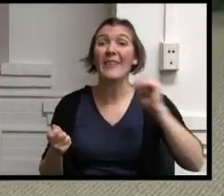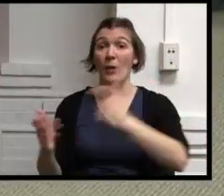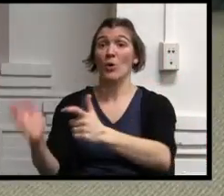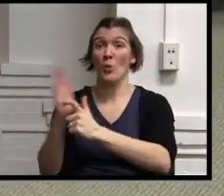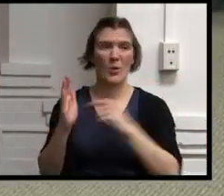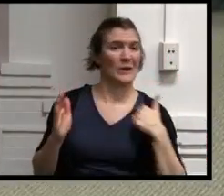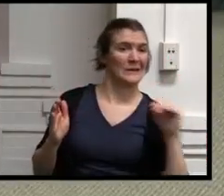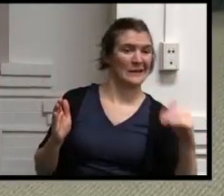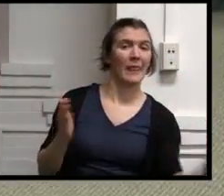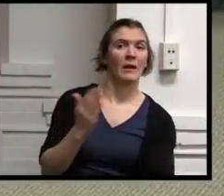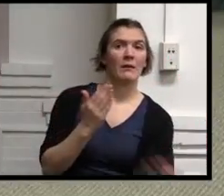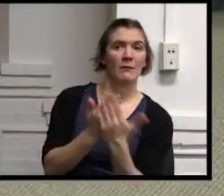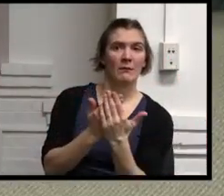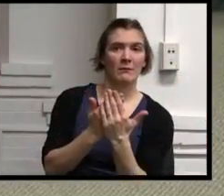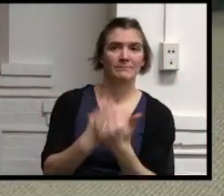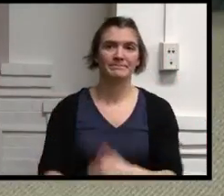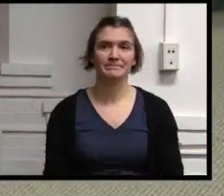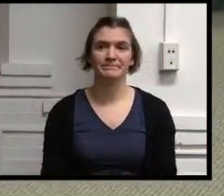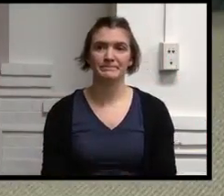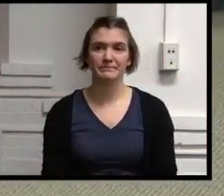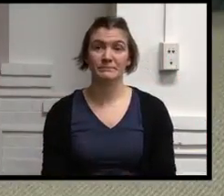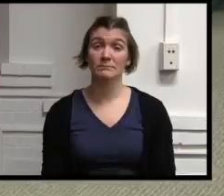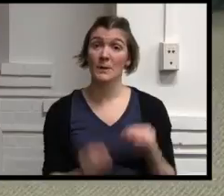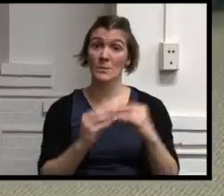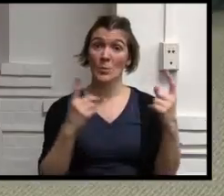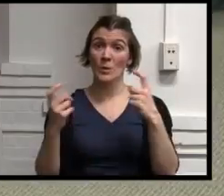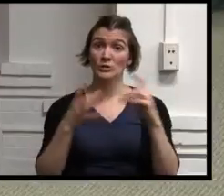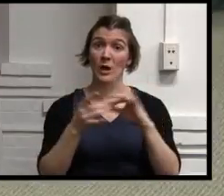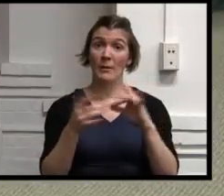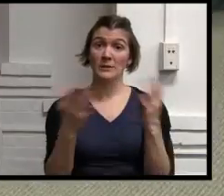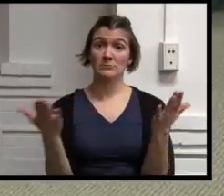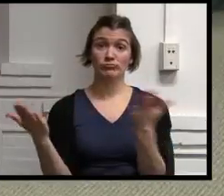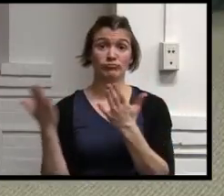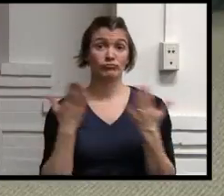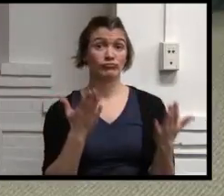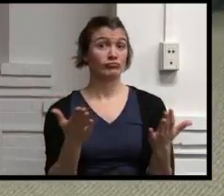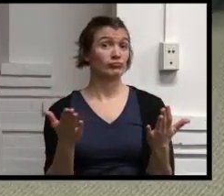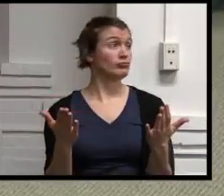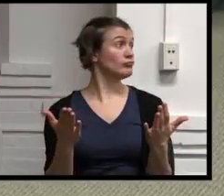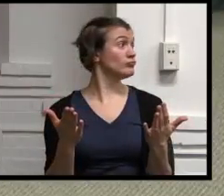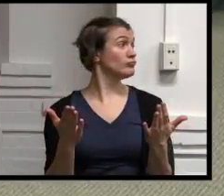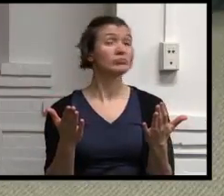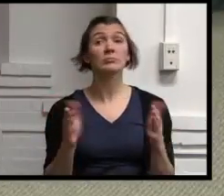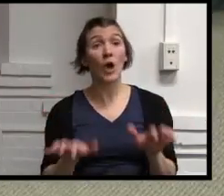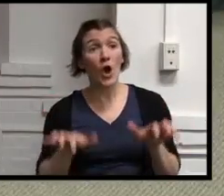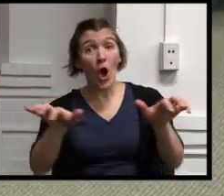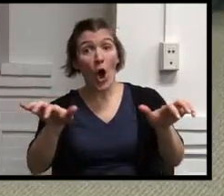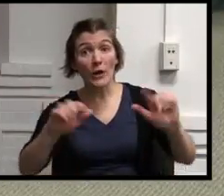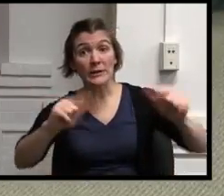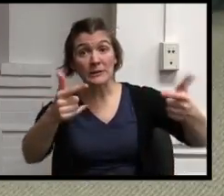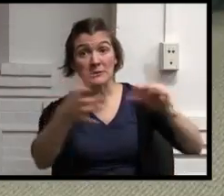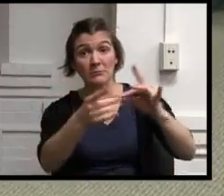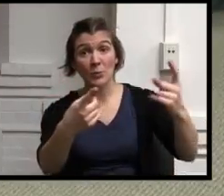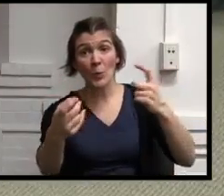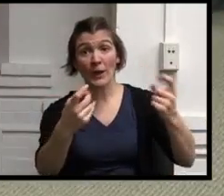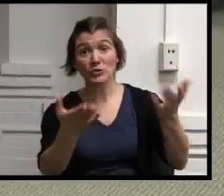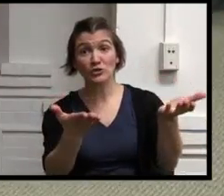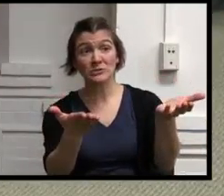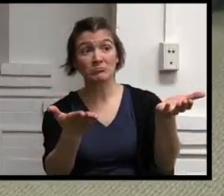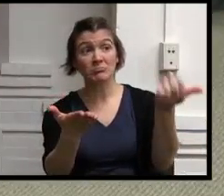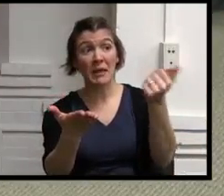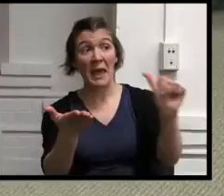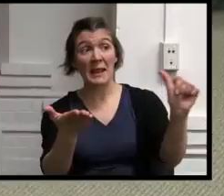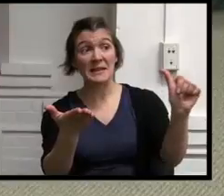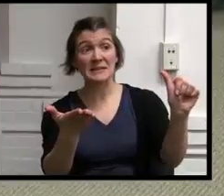we received it today. Any other questions or comments from anybody on the board? Is there anybody in attendance who's got any questions or comments about